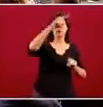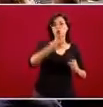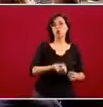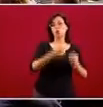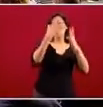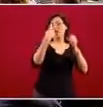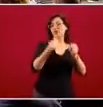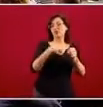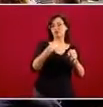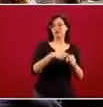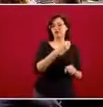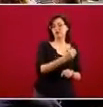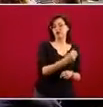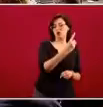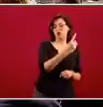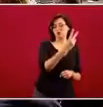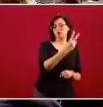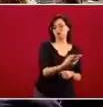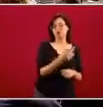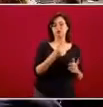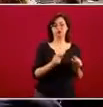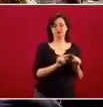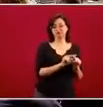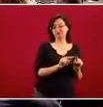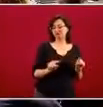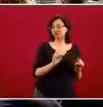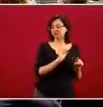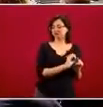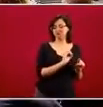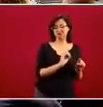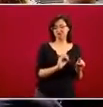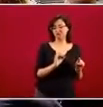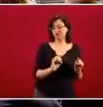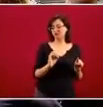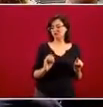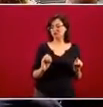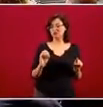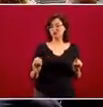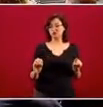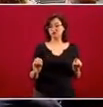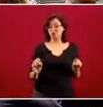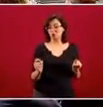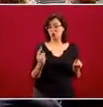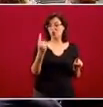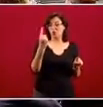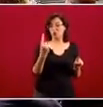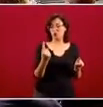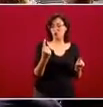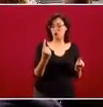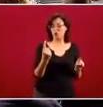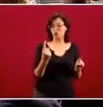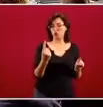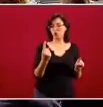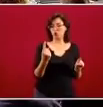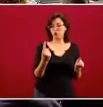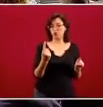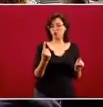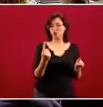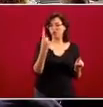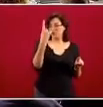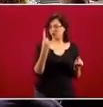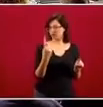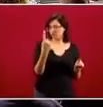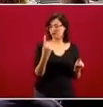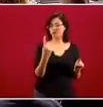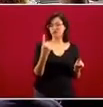is presented on the vertical axis. So we have 0, 0, 0. Then we have on the February 27th we have the first